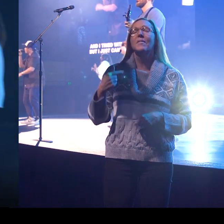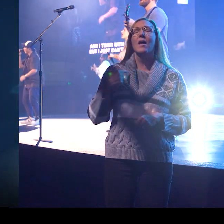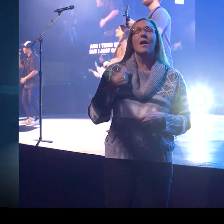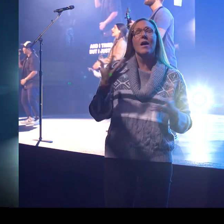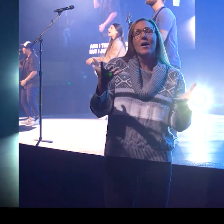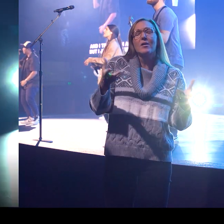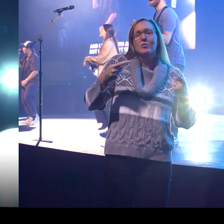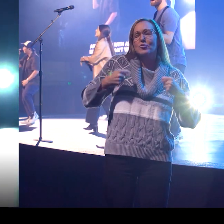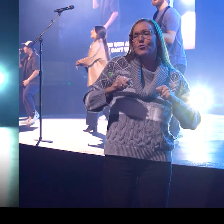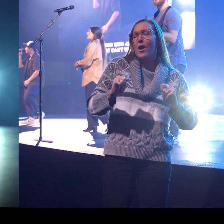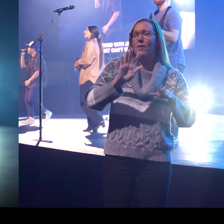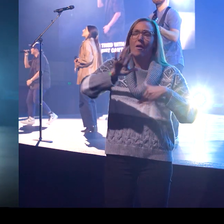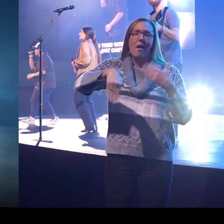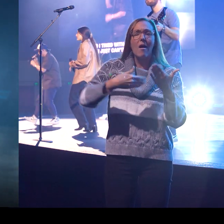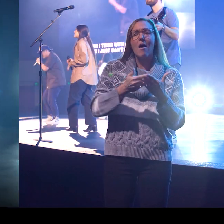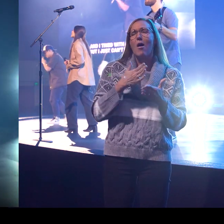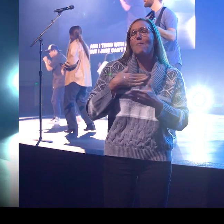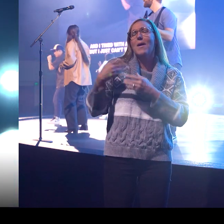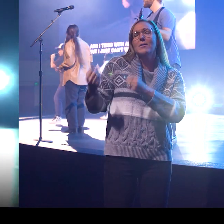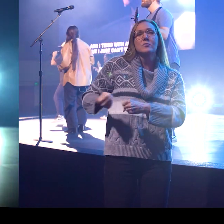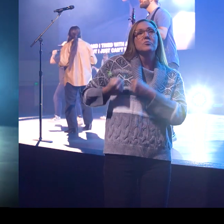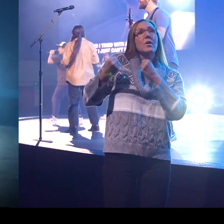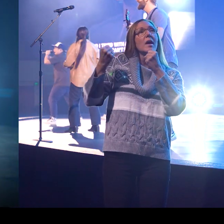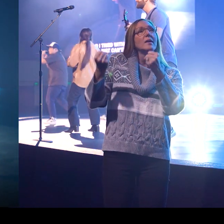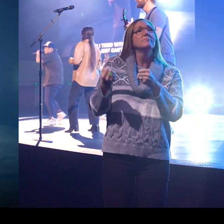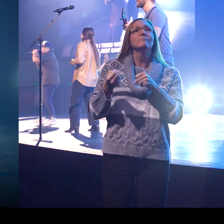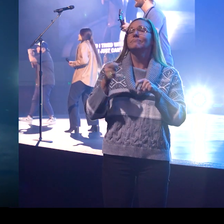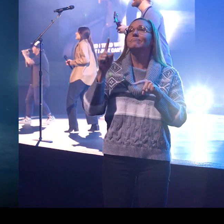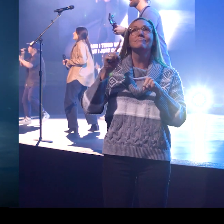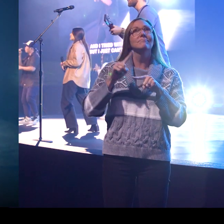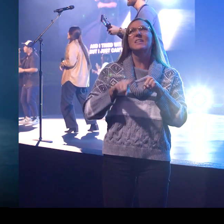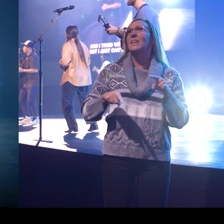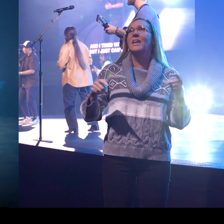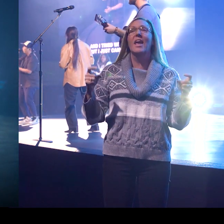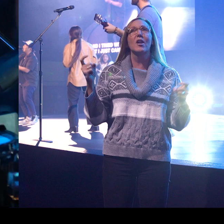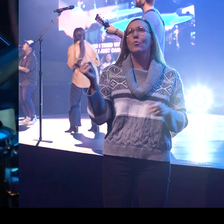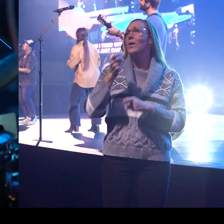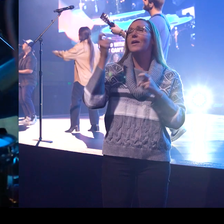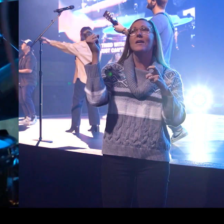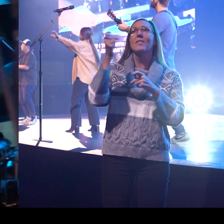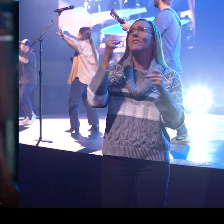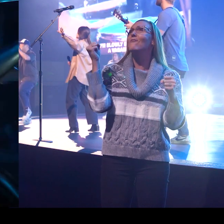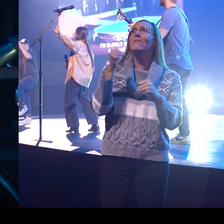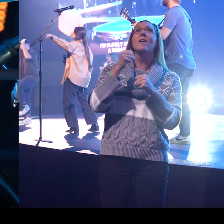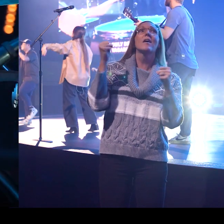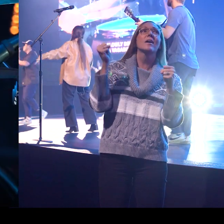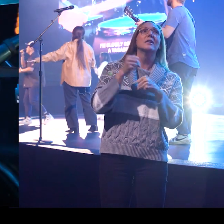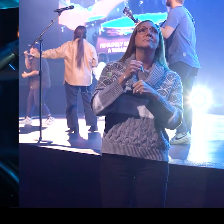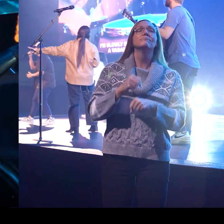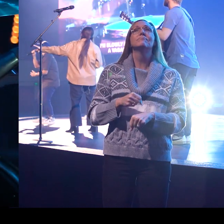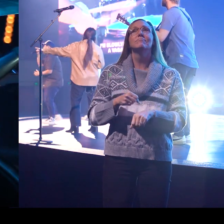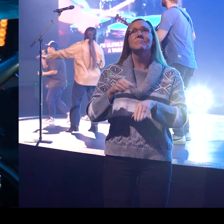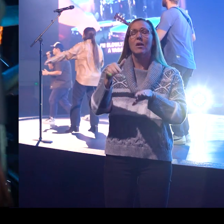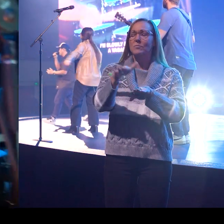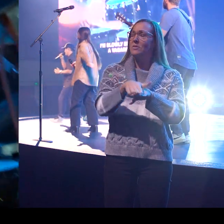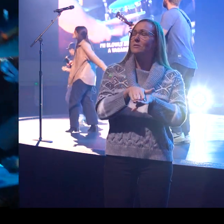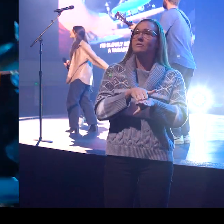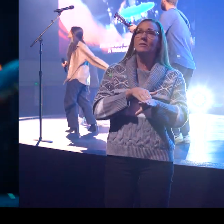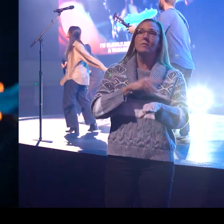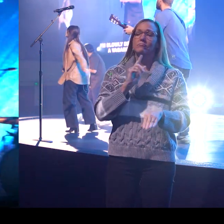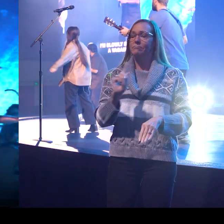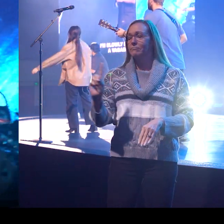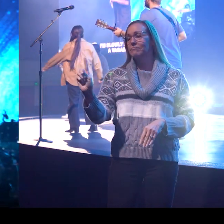Tried with all my might, but I just can't win the fight. I'm slowly drifting,